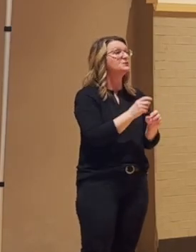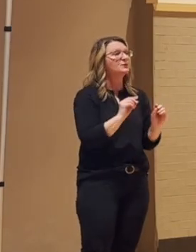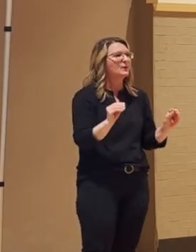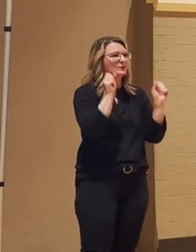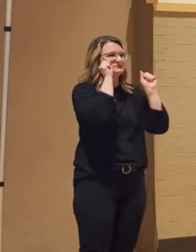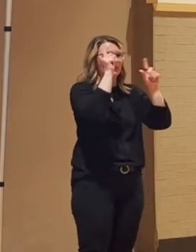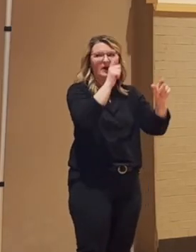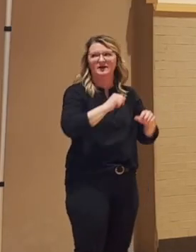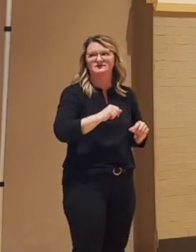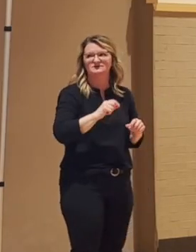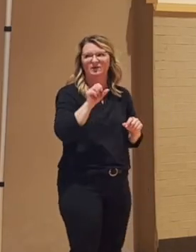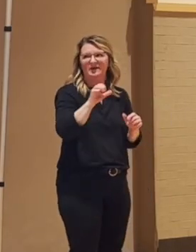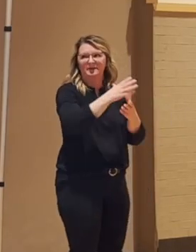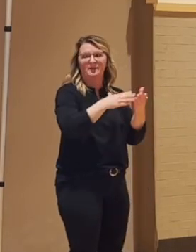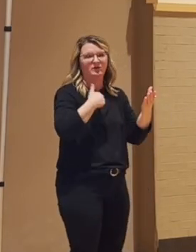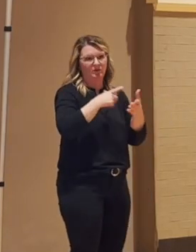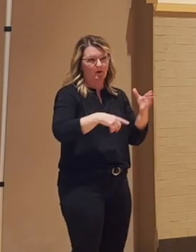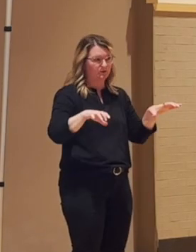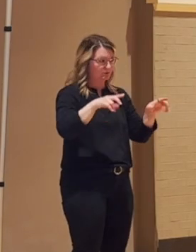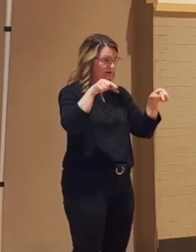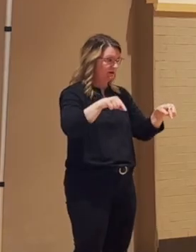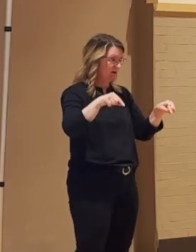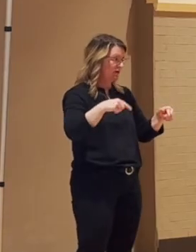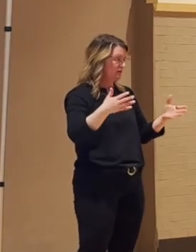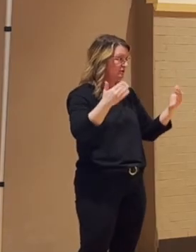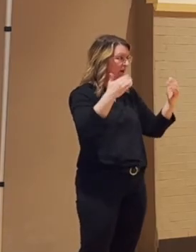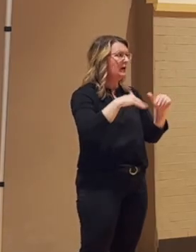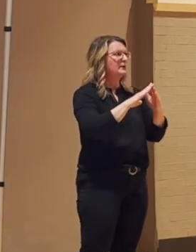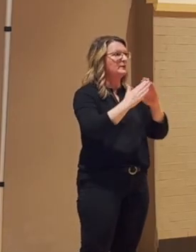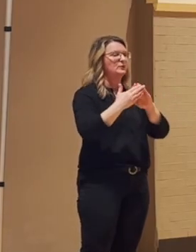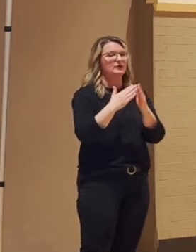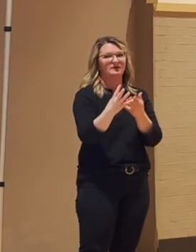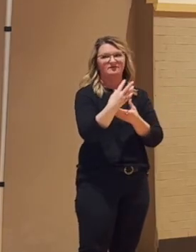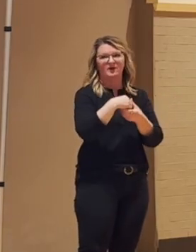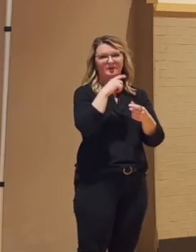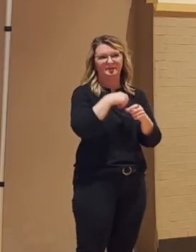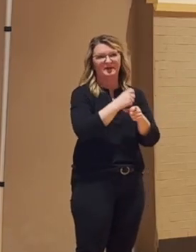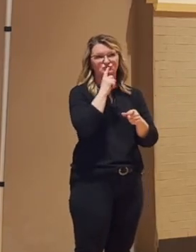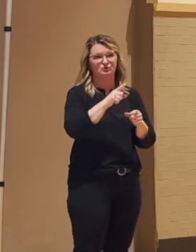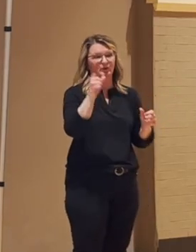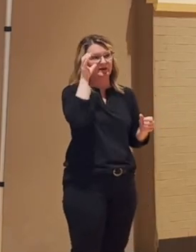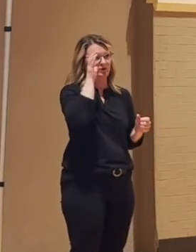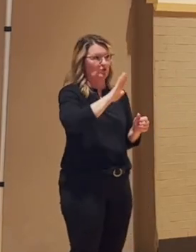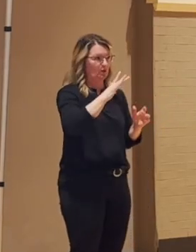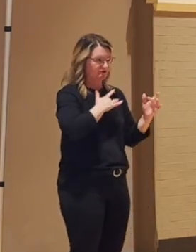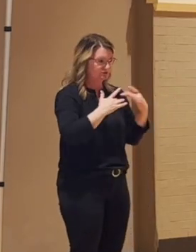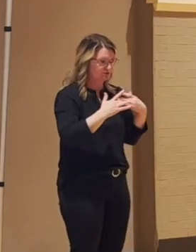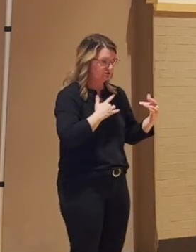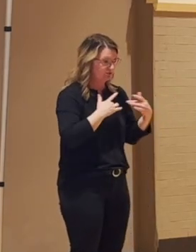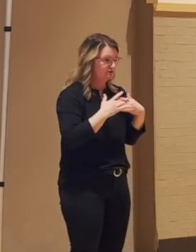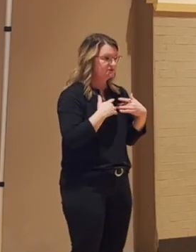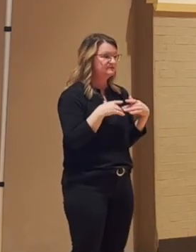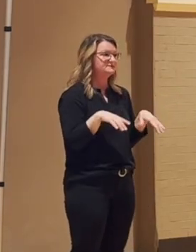surprises. And that's part of what we're doing here too, community engagement, to make sure that we hear your concerns, we